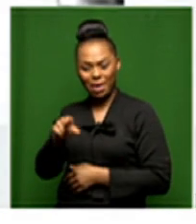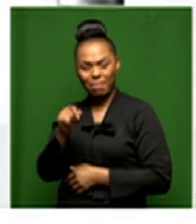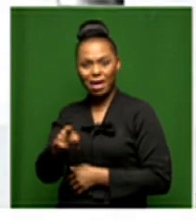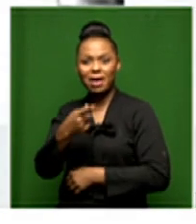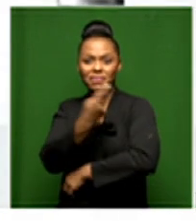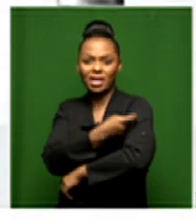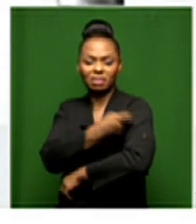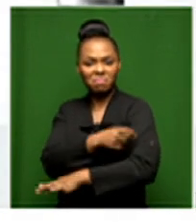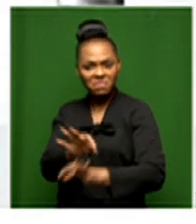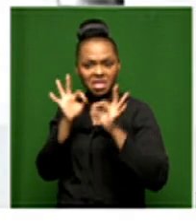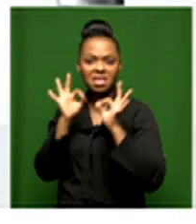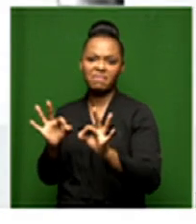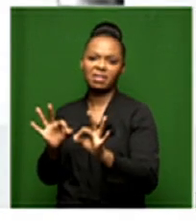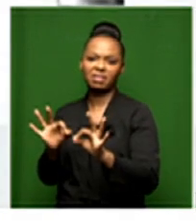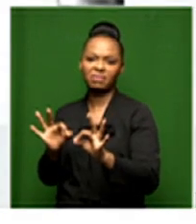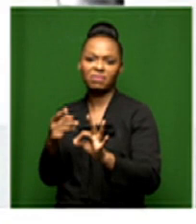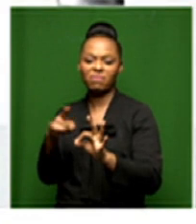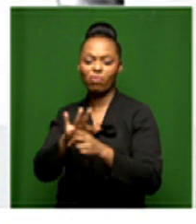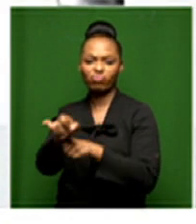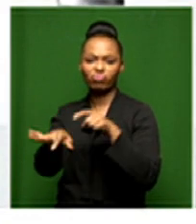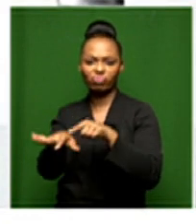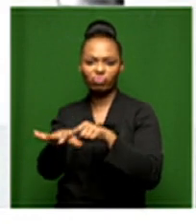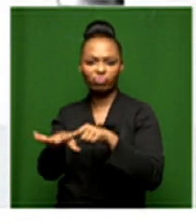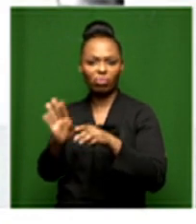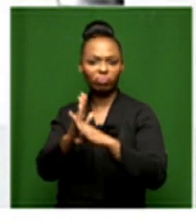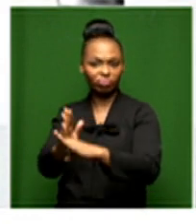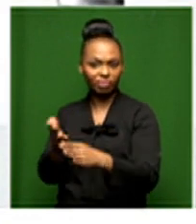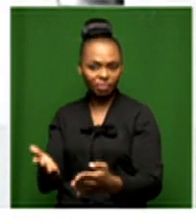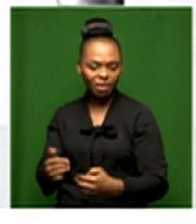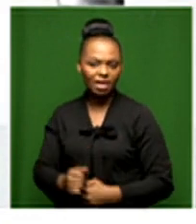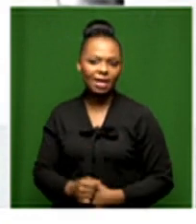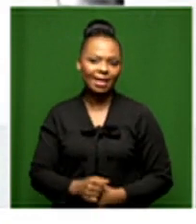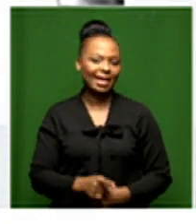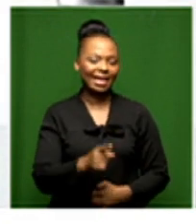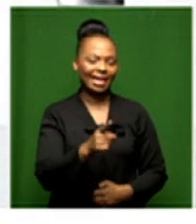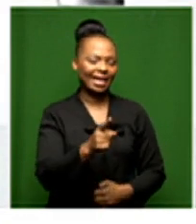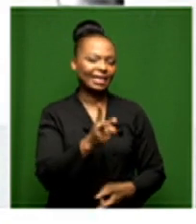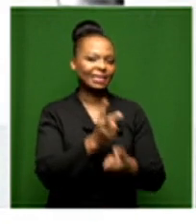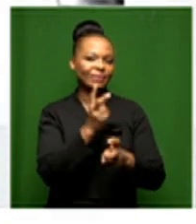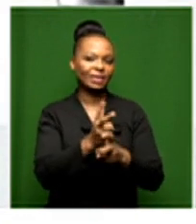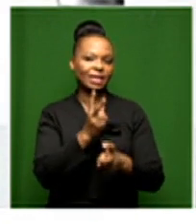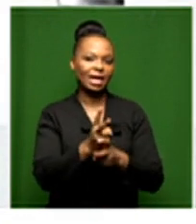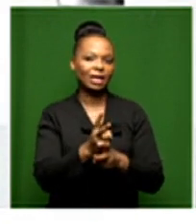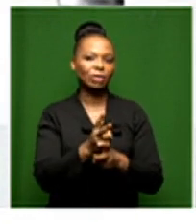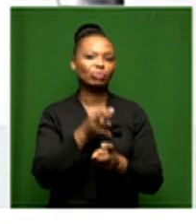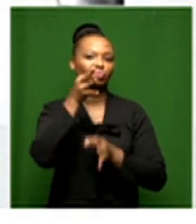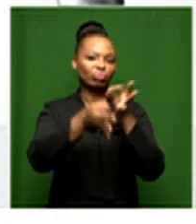be effective? I think it will be very difficult to predict